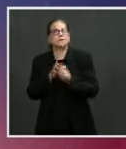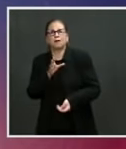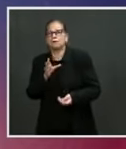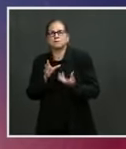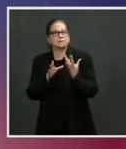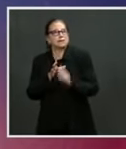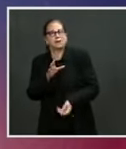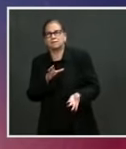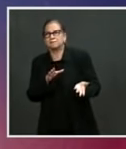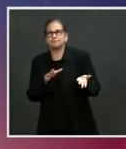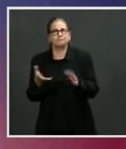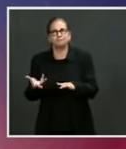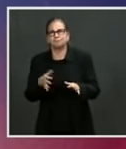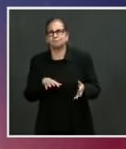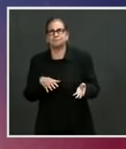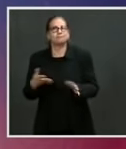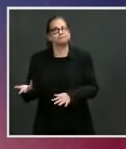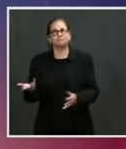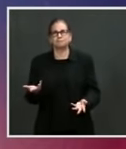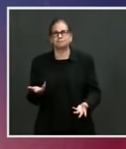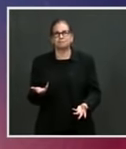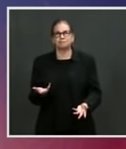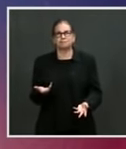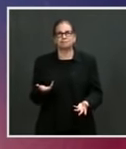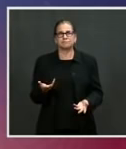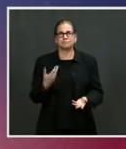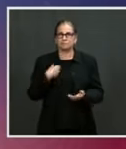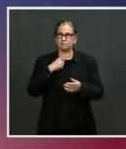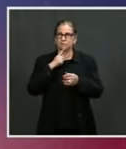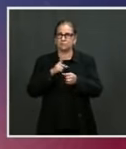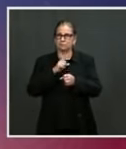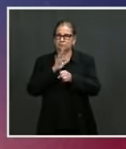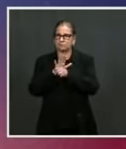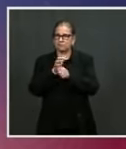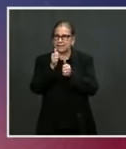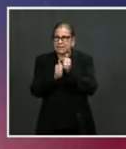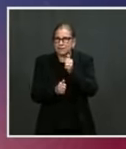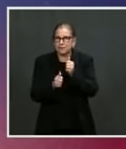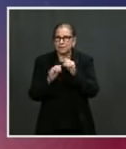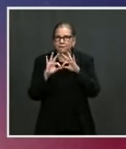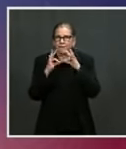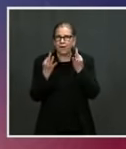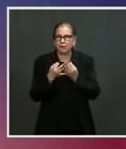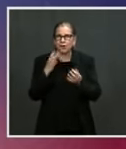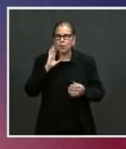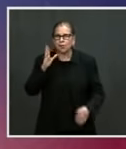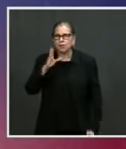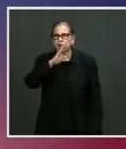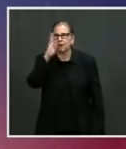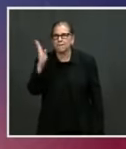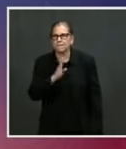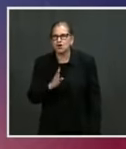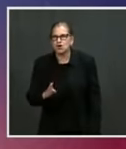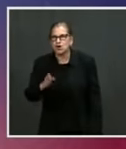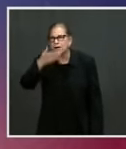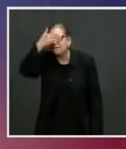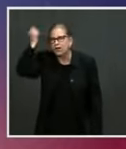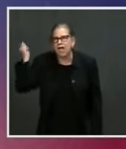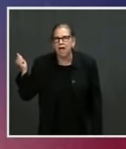I want to assure each of those families, we will never forget what you gave to our